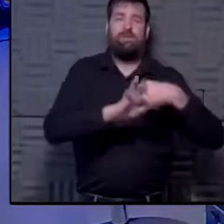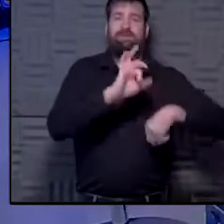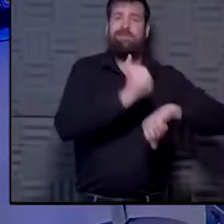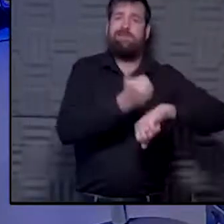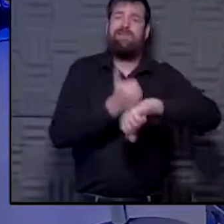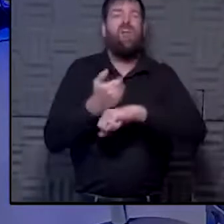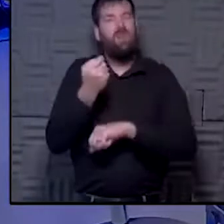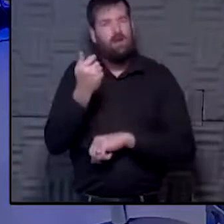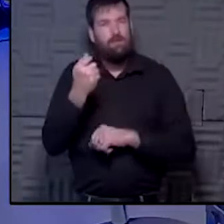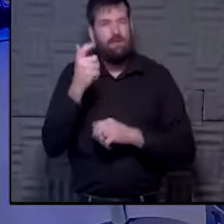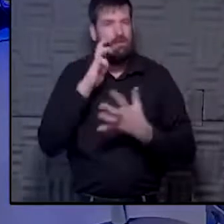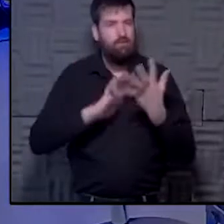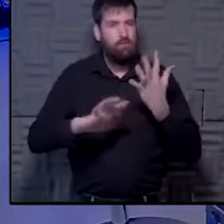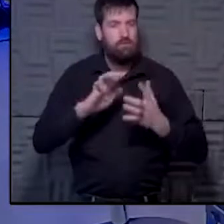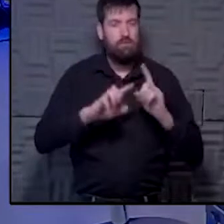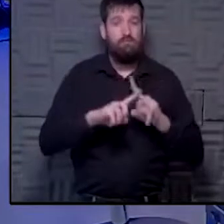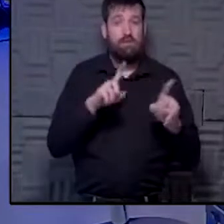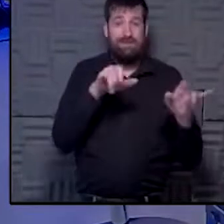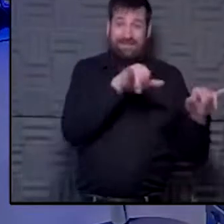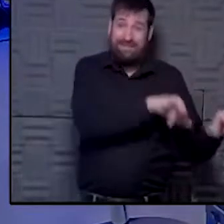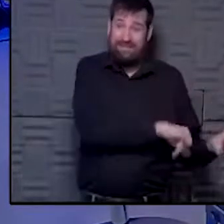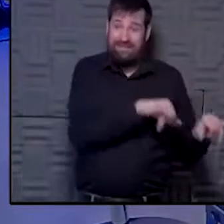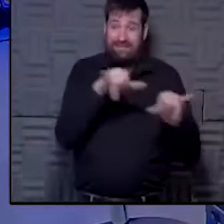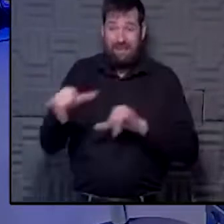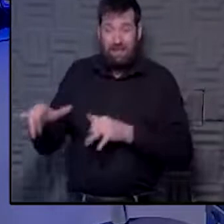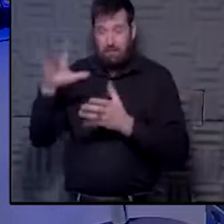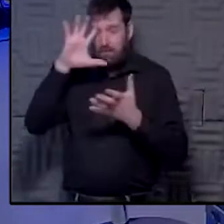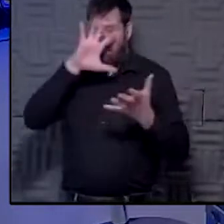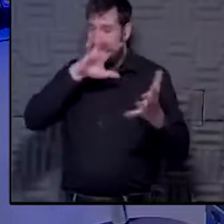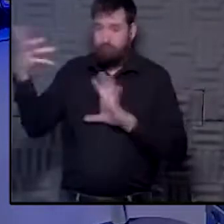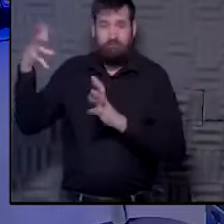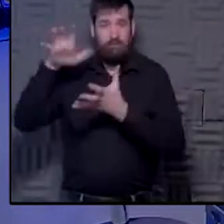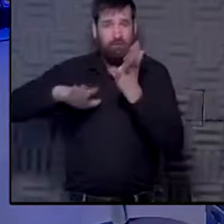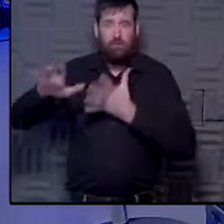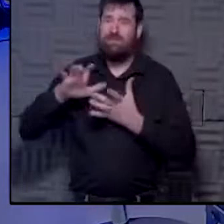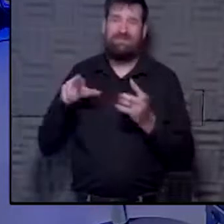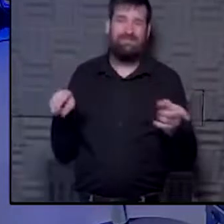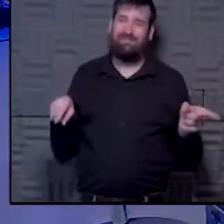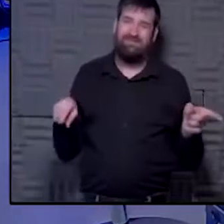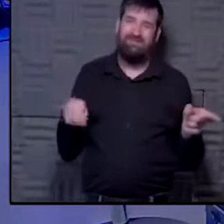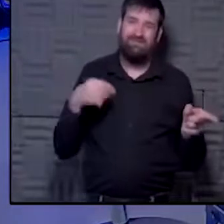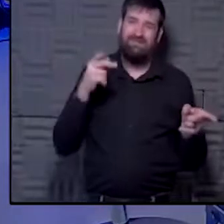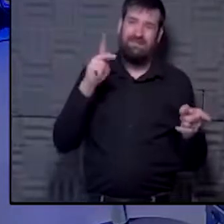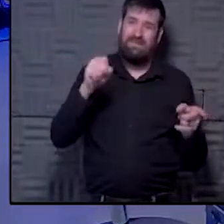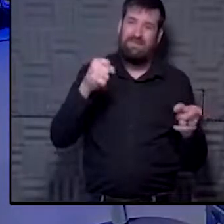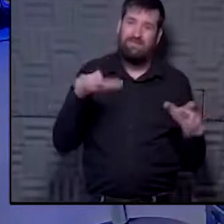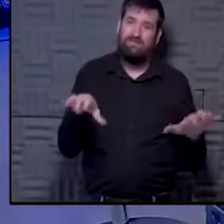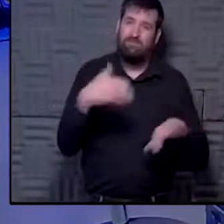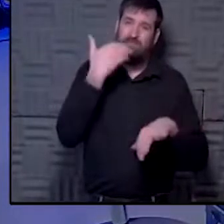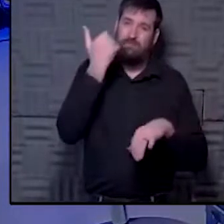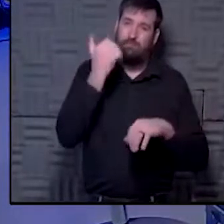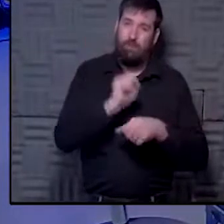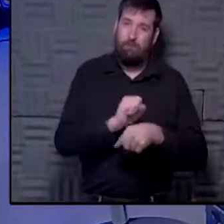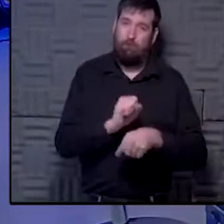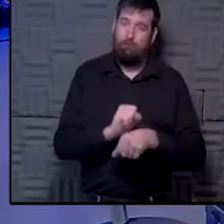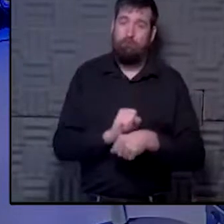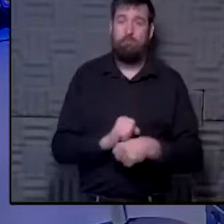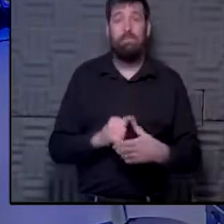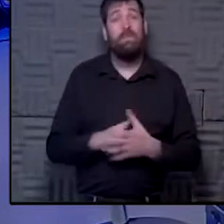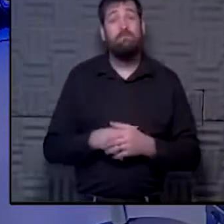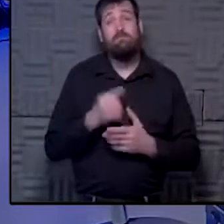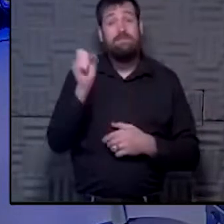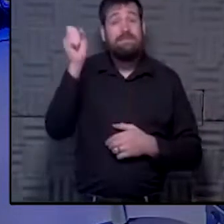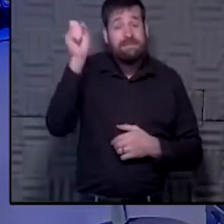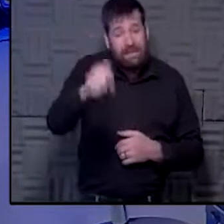little confusing, but I don't hear the same degree of confusion as I hear coming out of Missouri. So I would say that we have made this too hard,